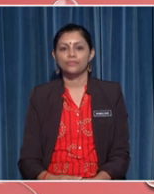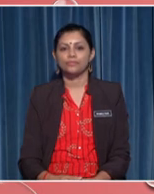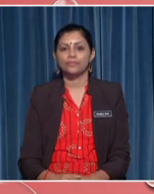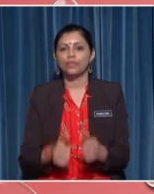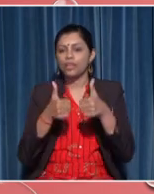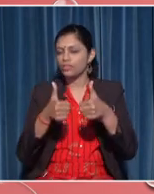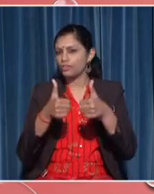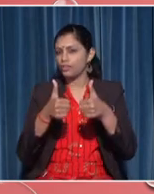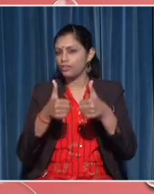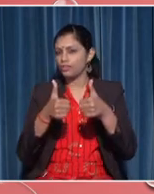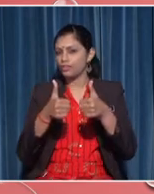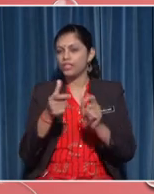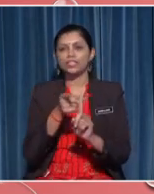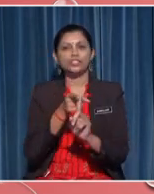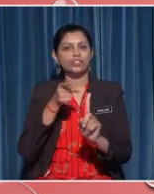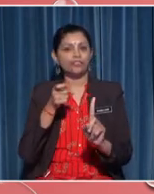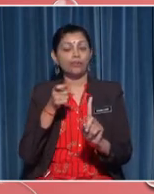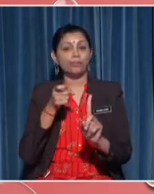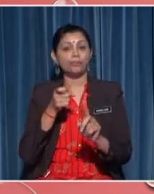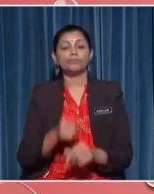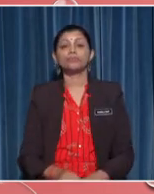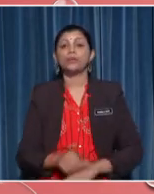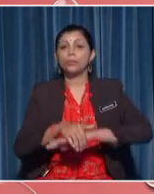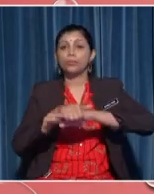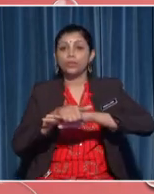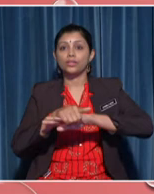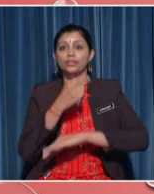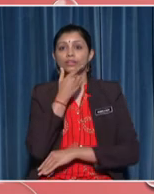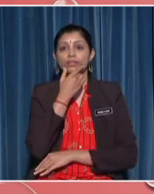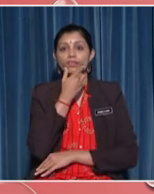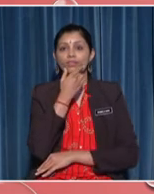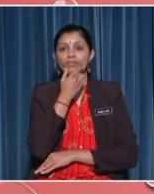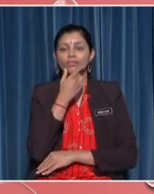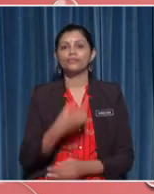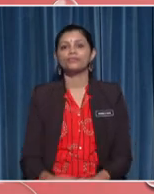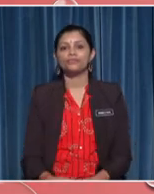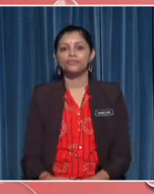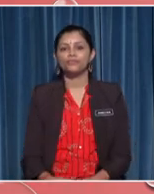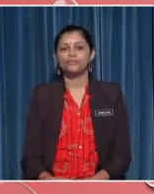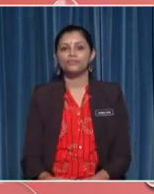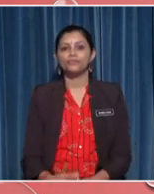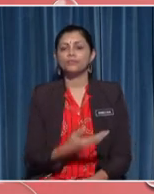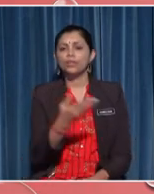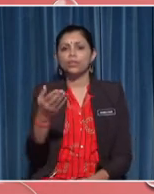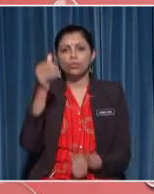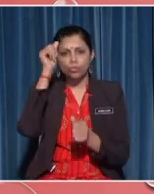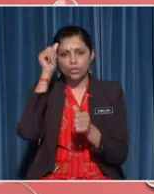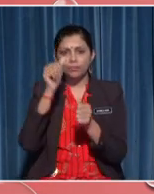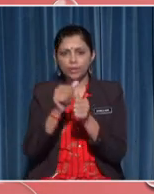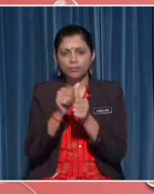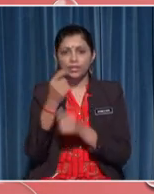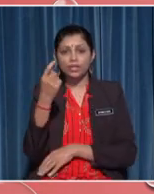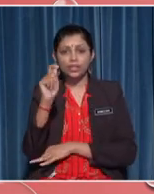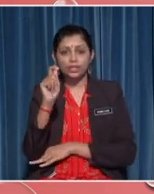Excellent! It is from Great Britain. Do you remember their